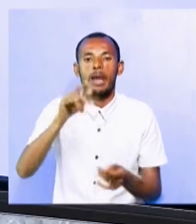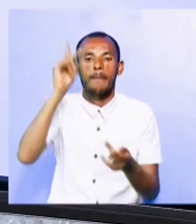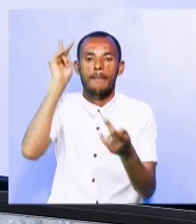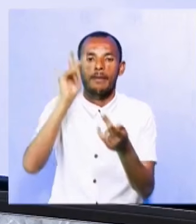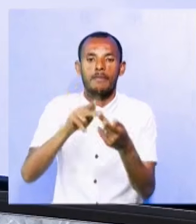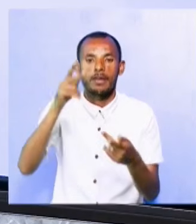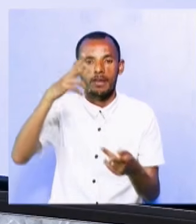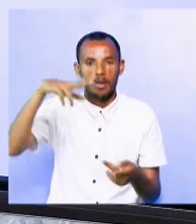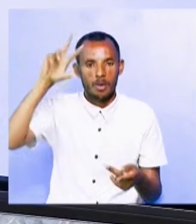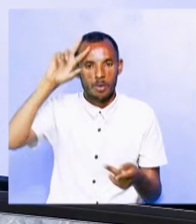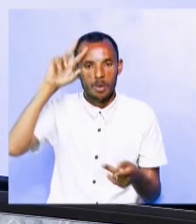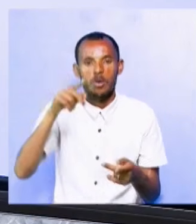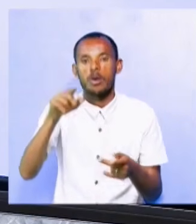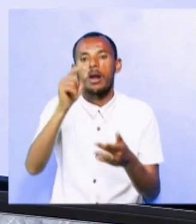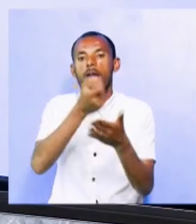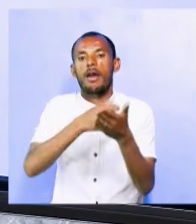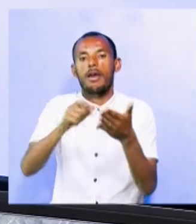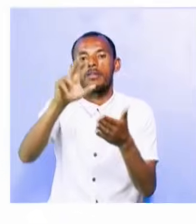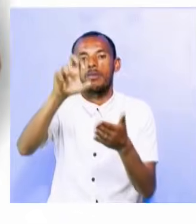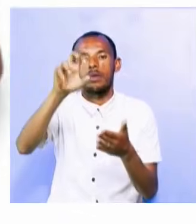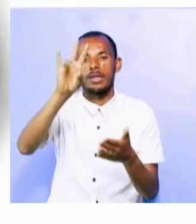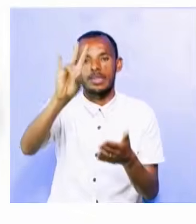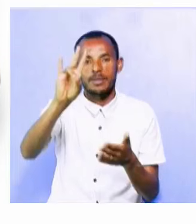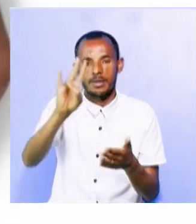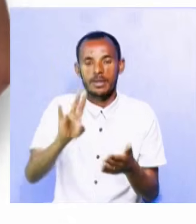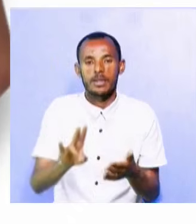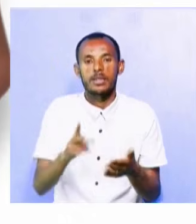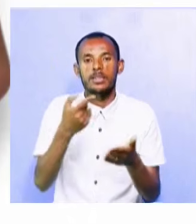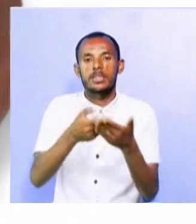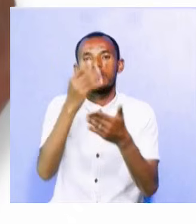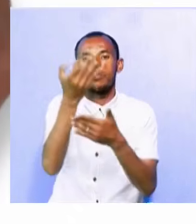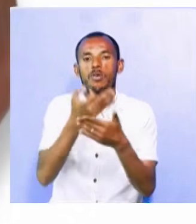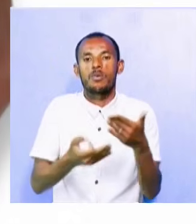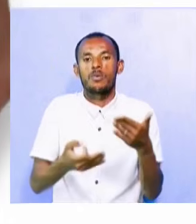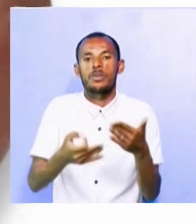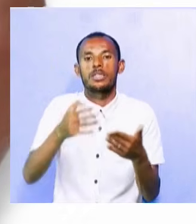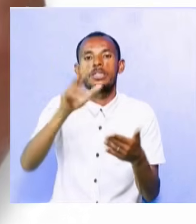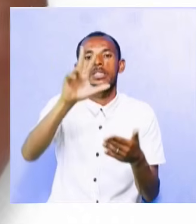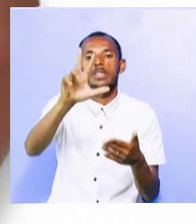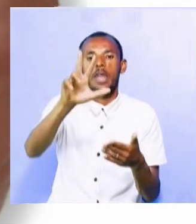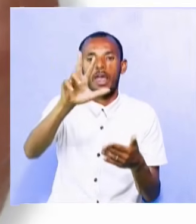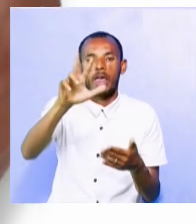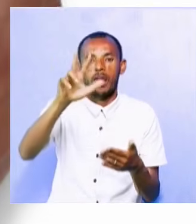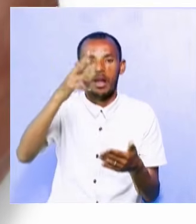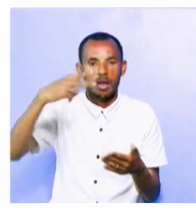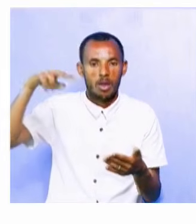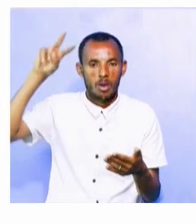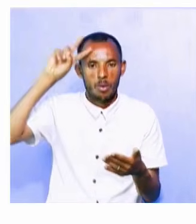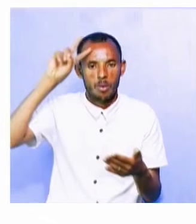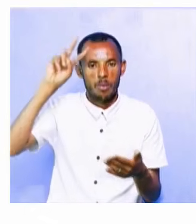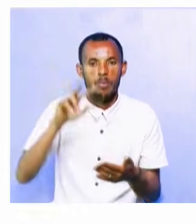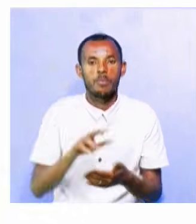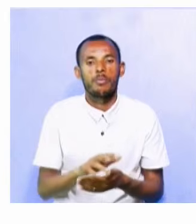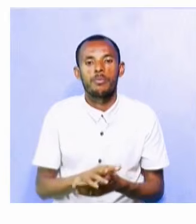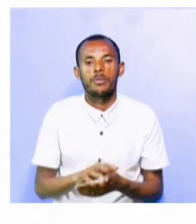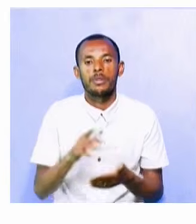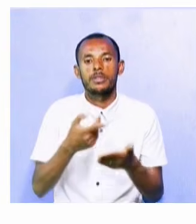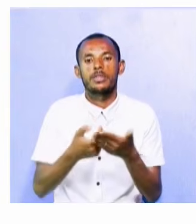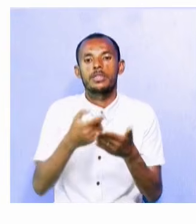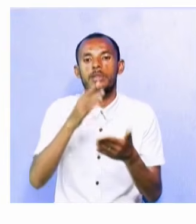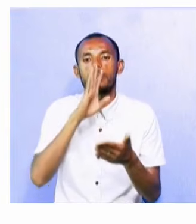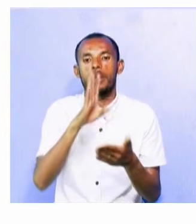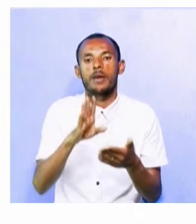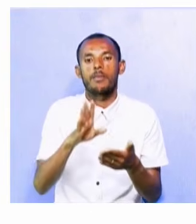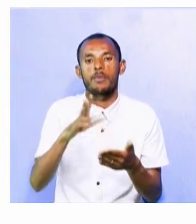perfect cube. You can write 27 in this form, 3 cube. So this becomes